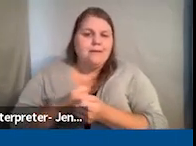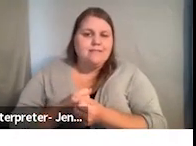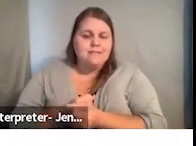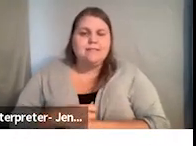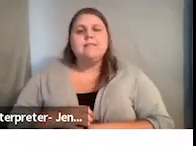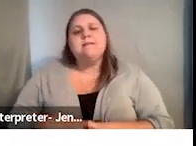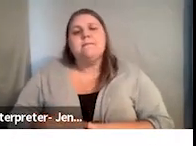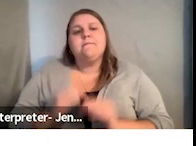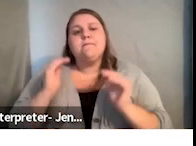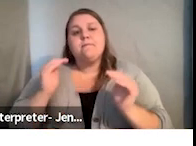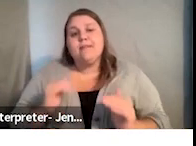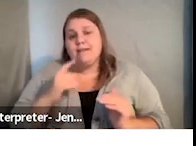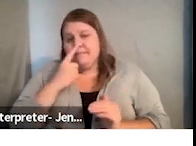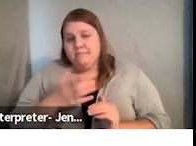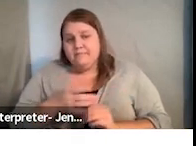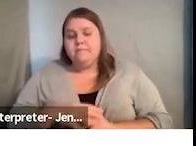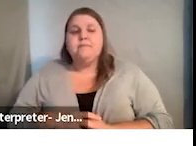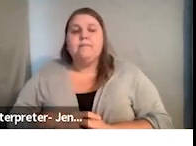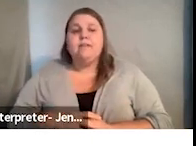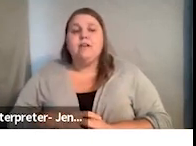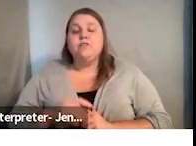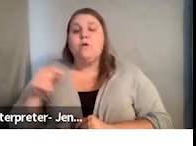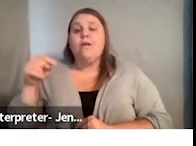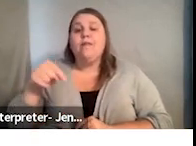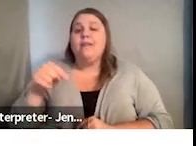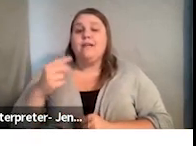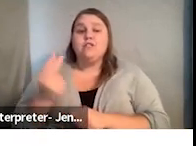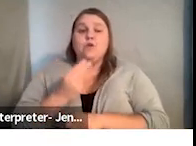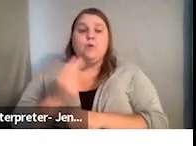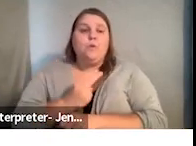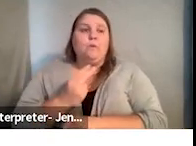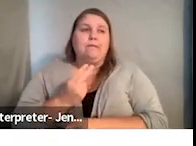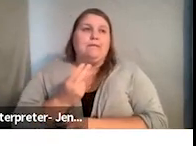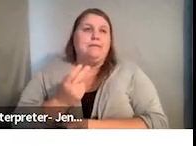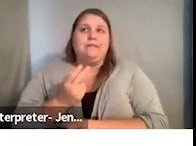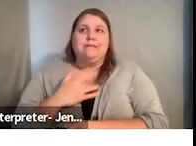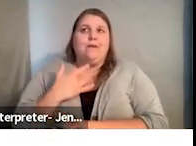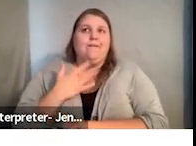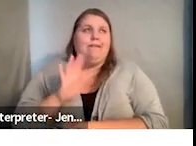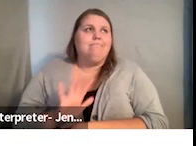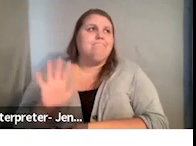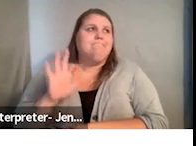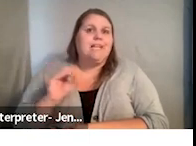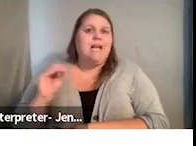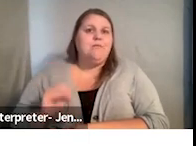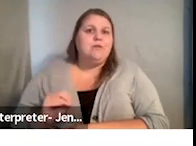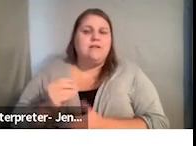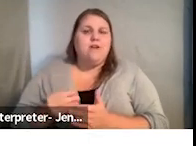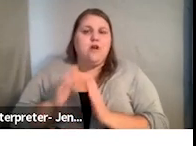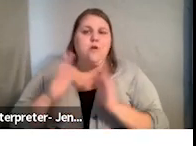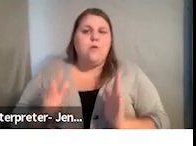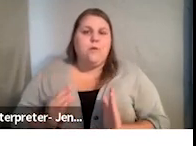So if you want to go ahead and advance. Okay, so this is used by about 90% of our home buyers. So